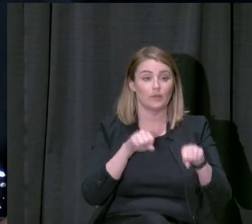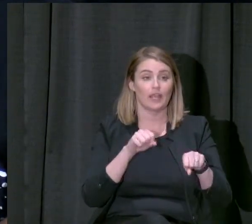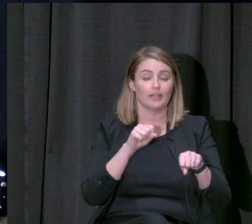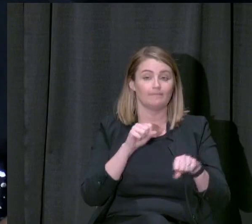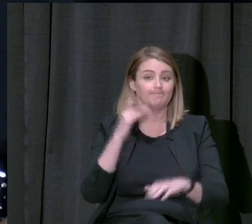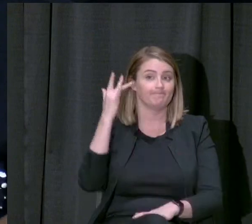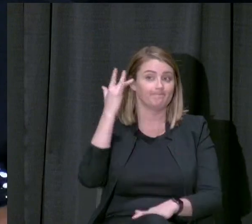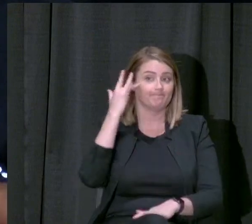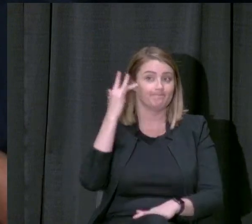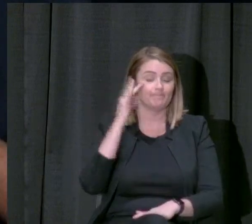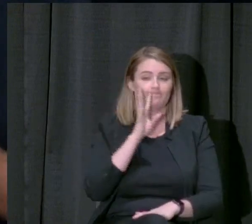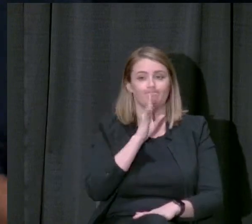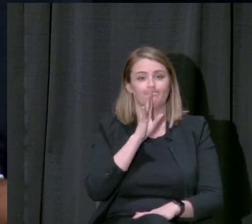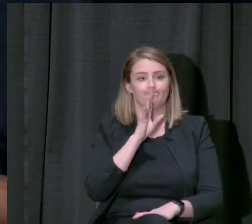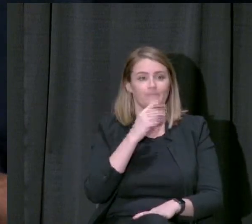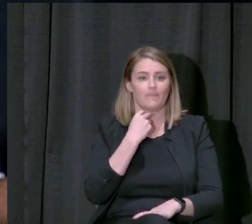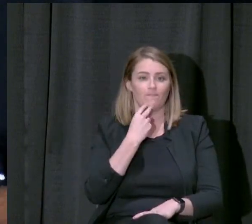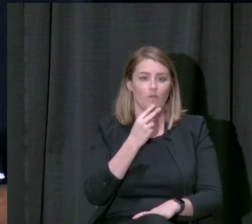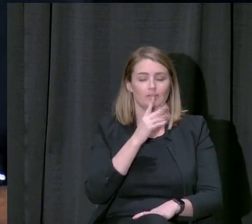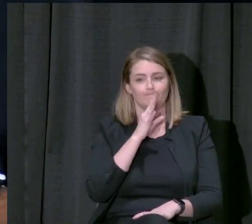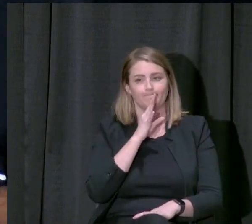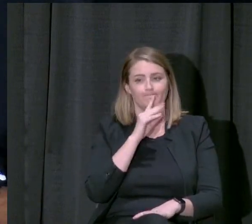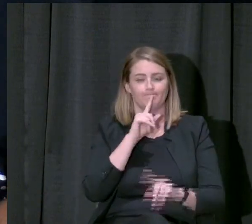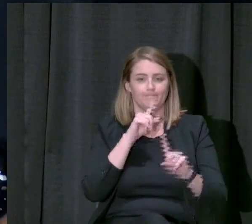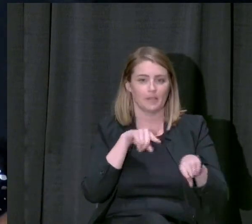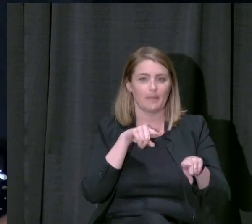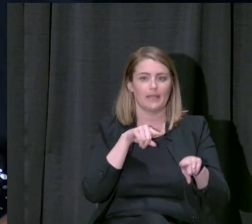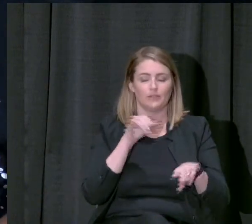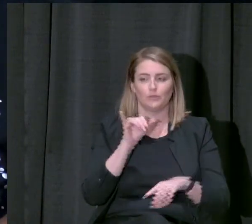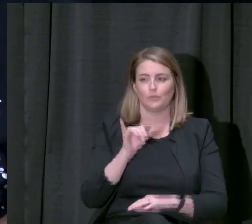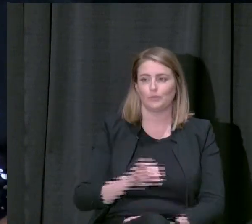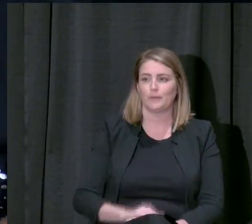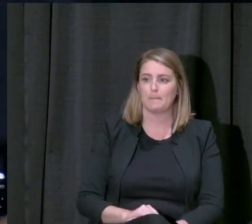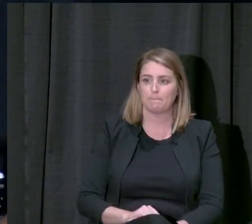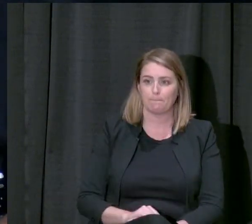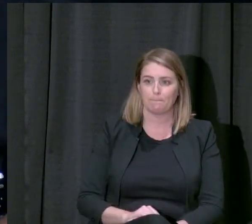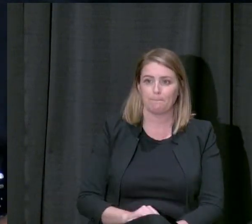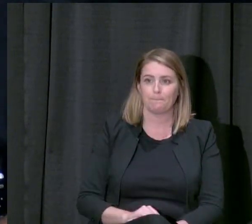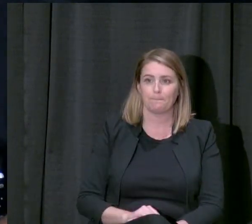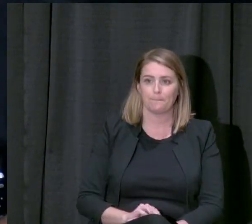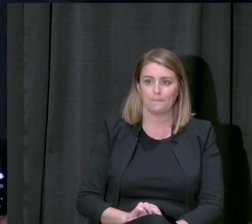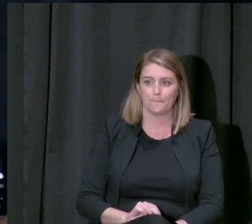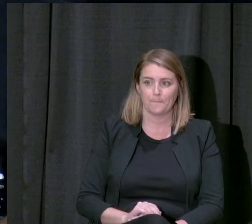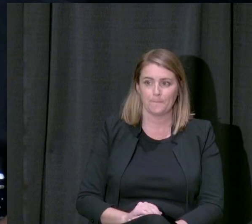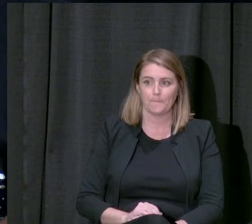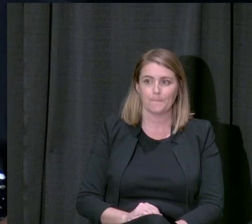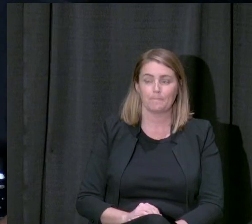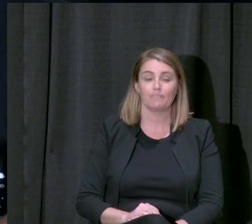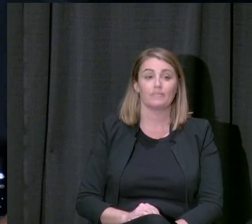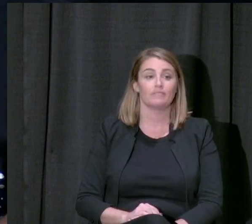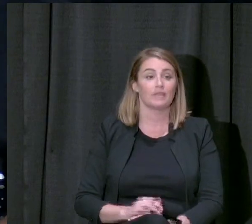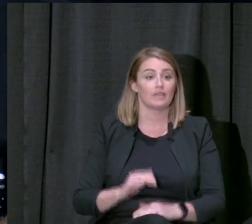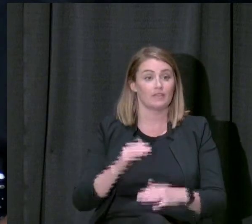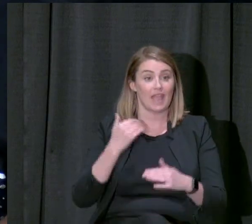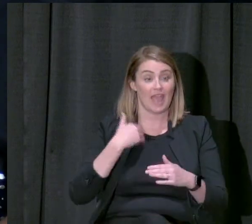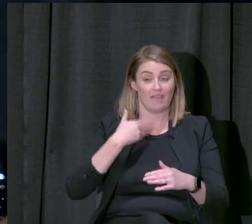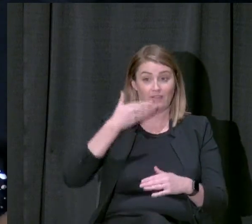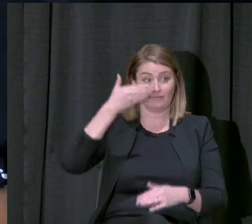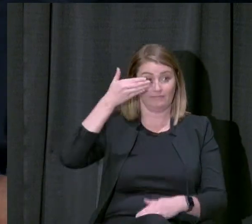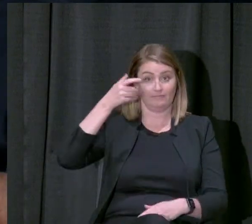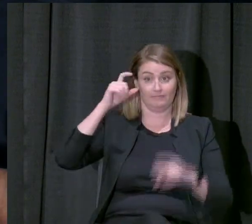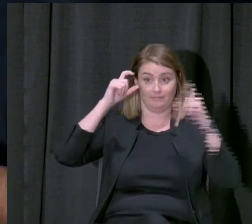it will activate a voice command. You can just ask it to open a functionality for you. There is like a camera in the front. It's an